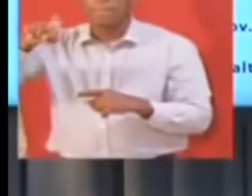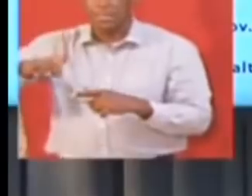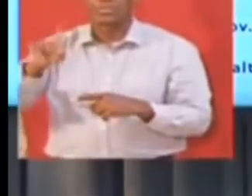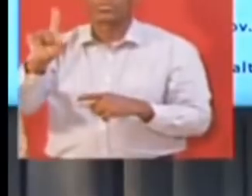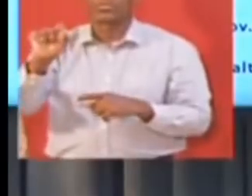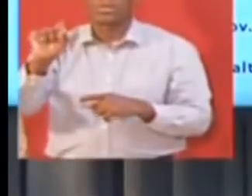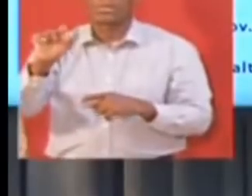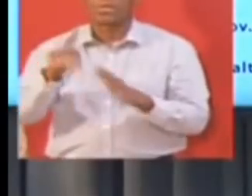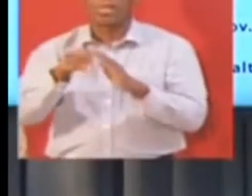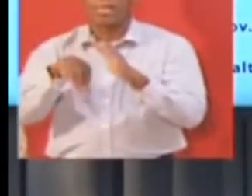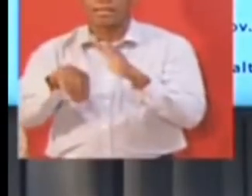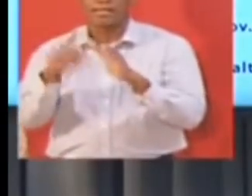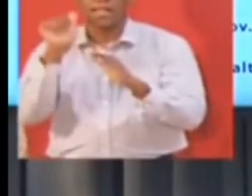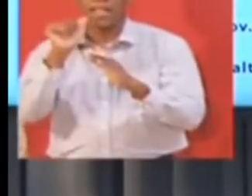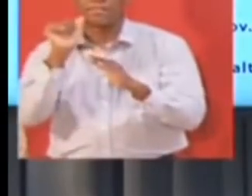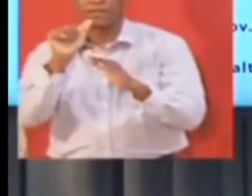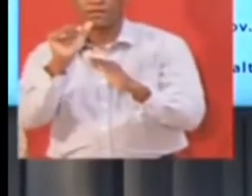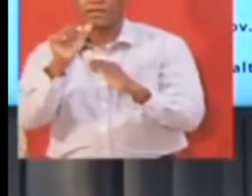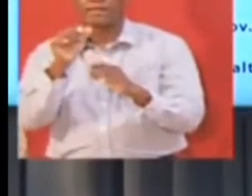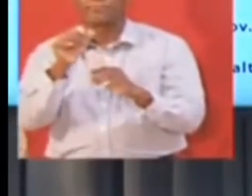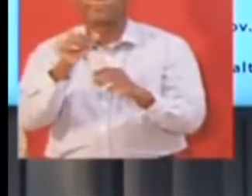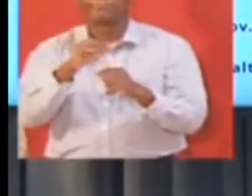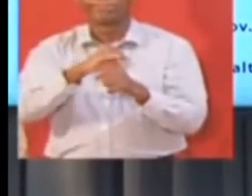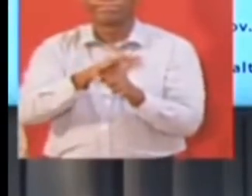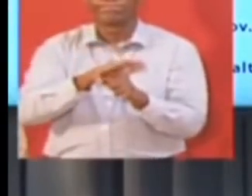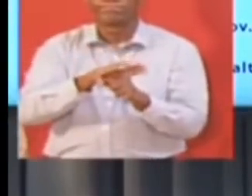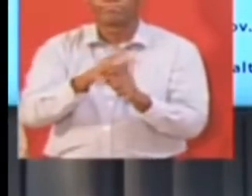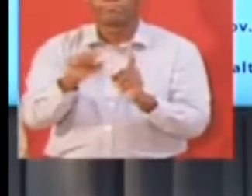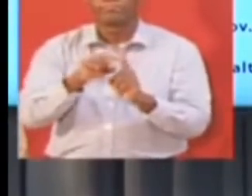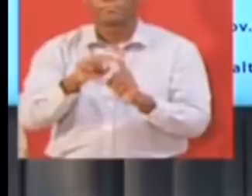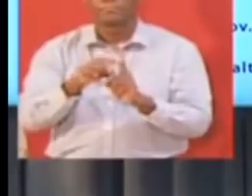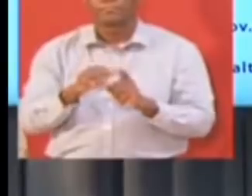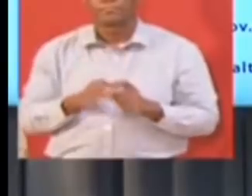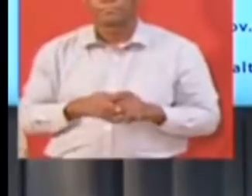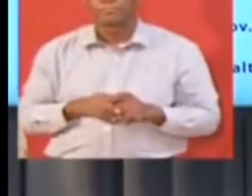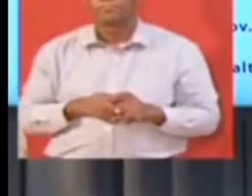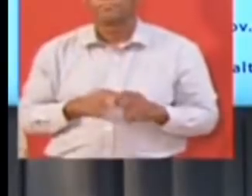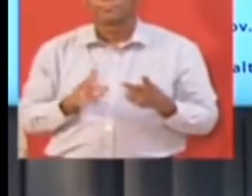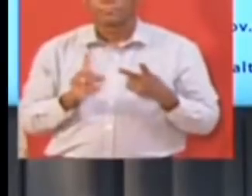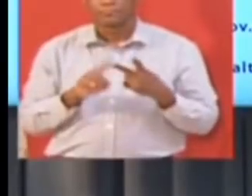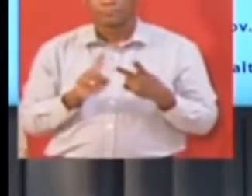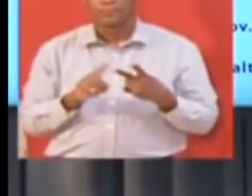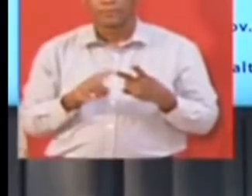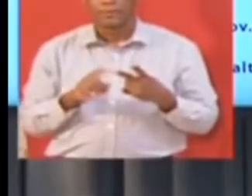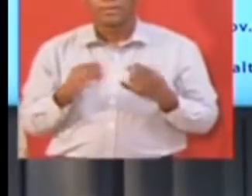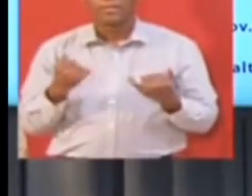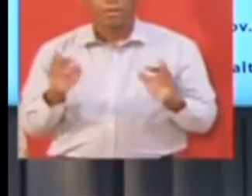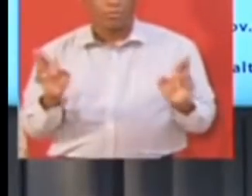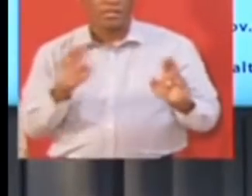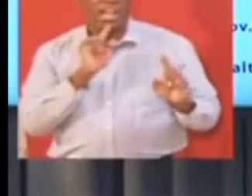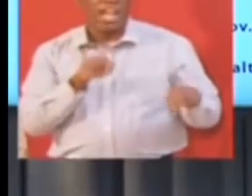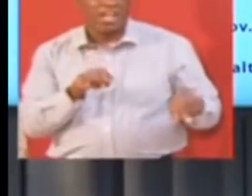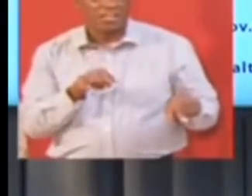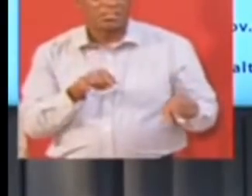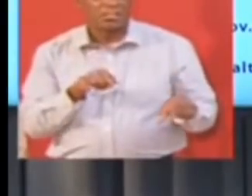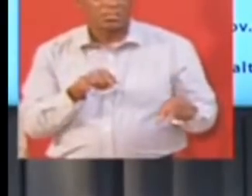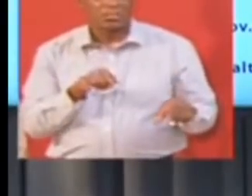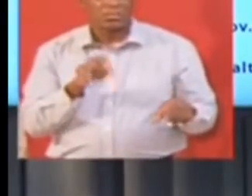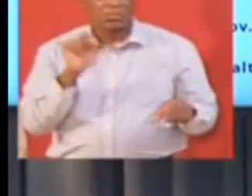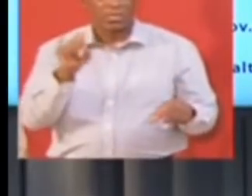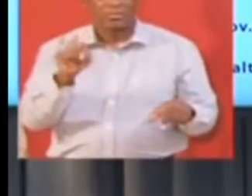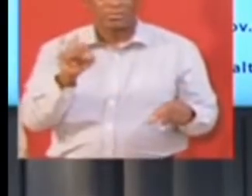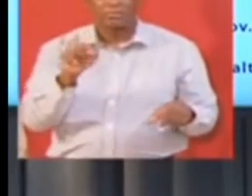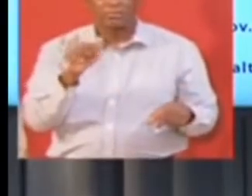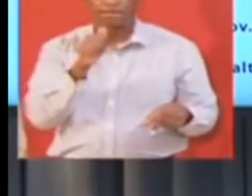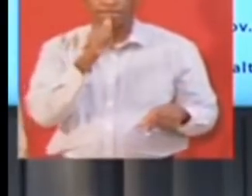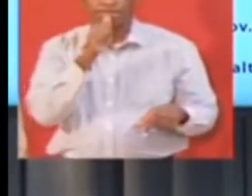Thank you very much, Prior. So I will now answer your question on patient confidentiality. If we take the